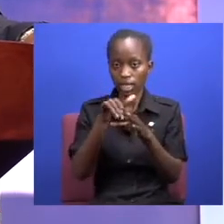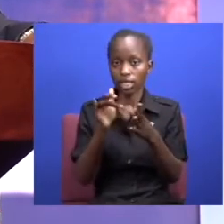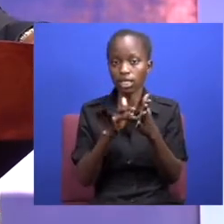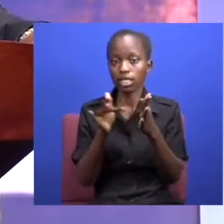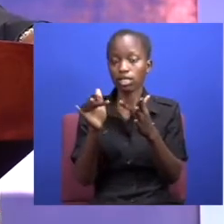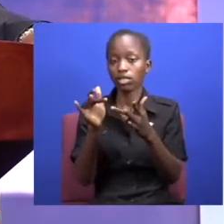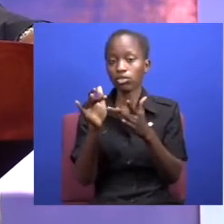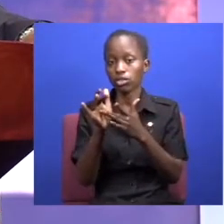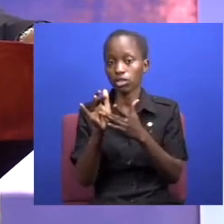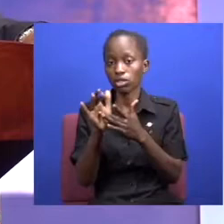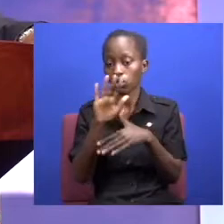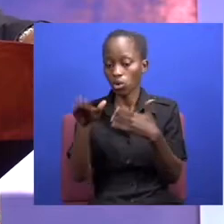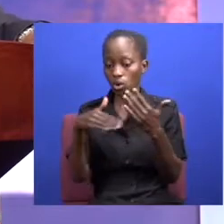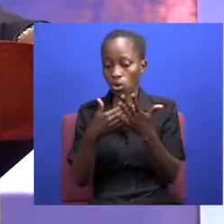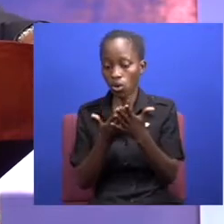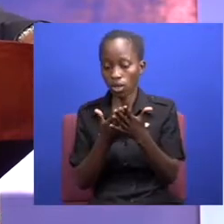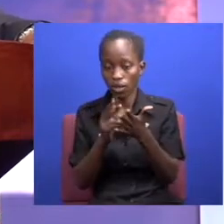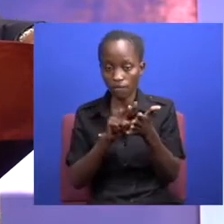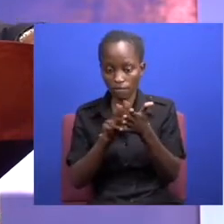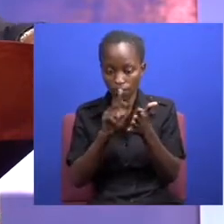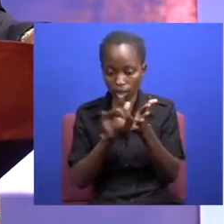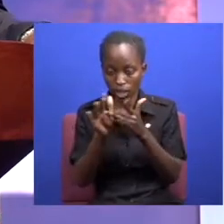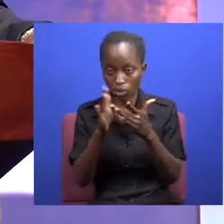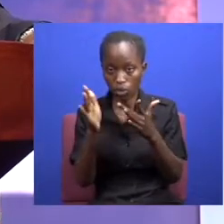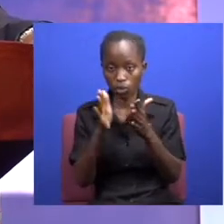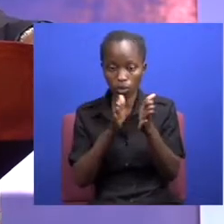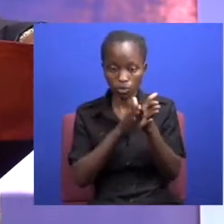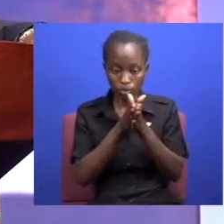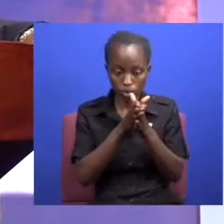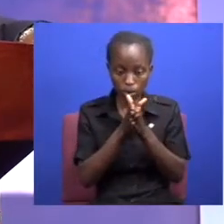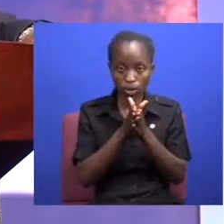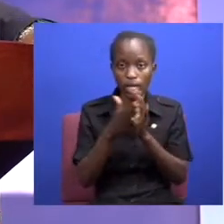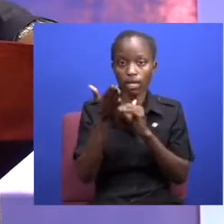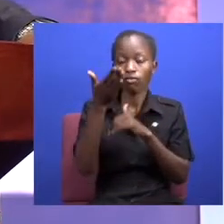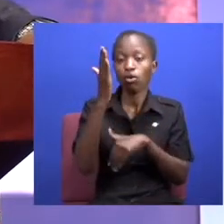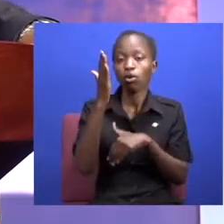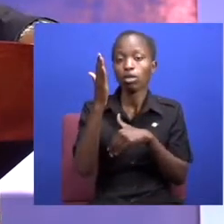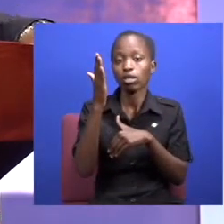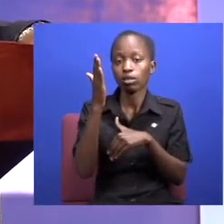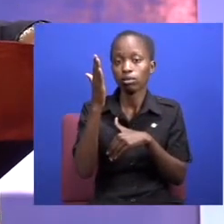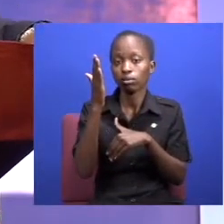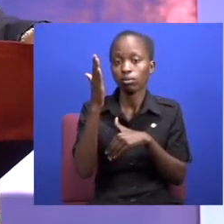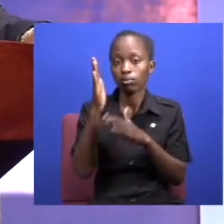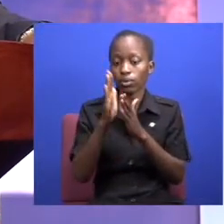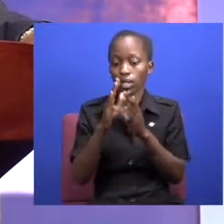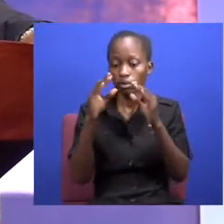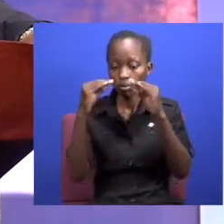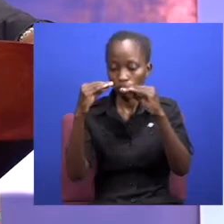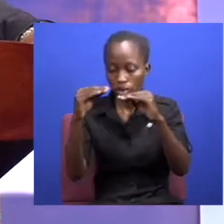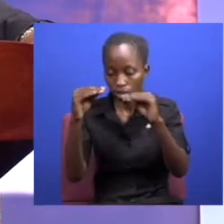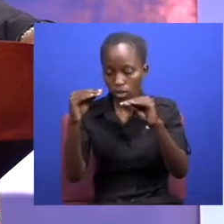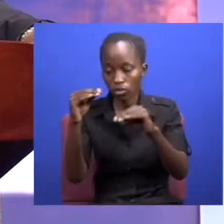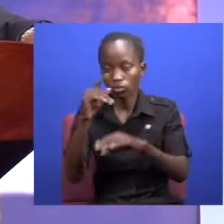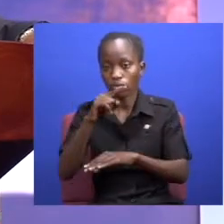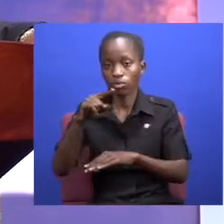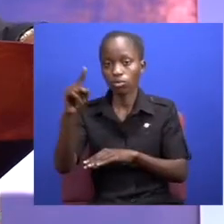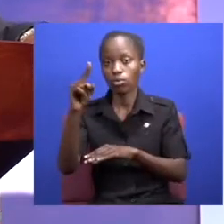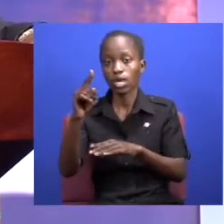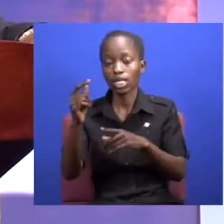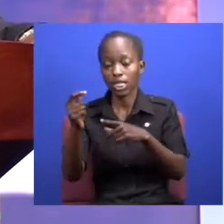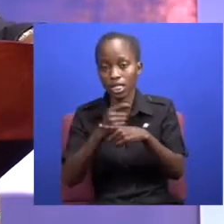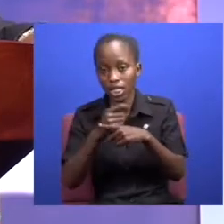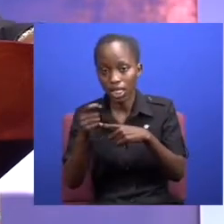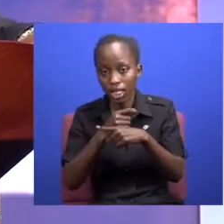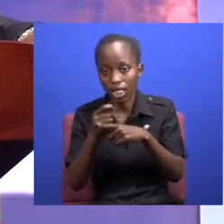All scripture is inspired by God and profitable for teaching, for reproof, for correction, for